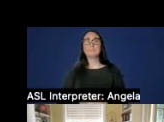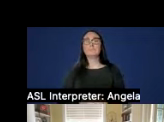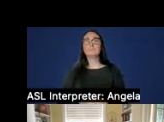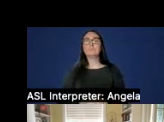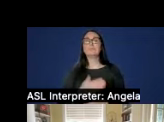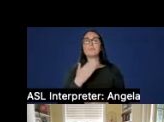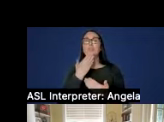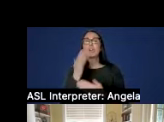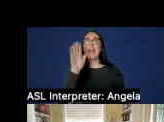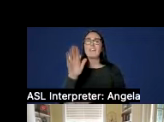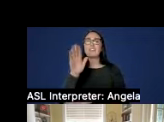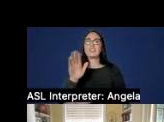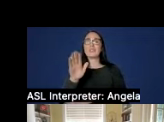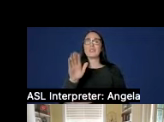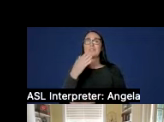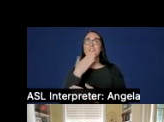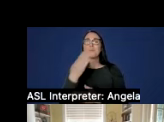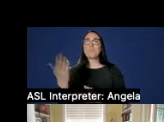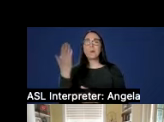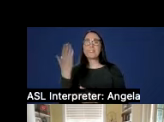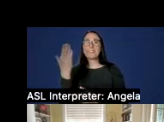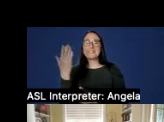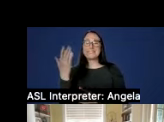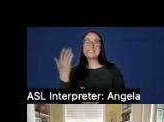Good afternoon. Good morning.